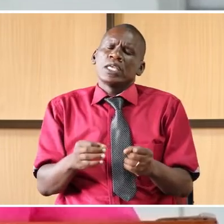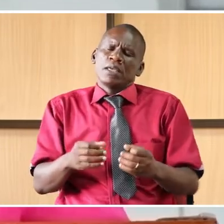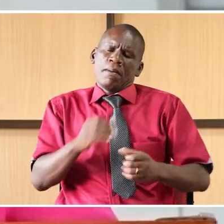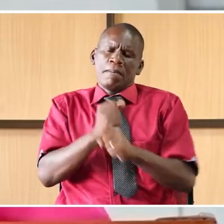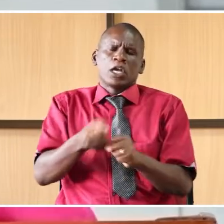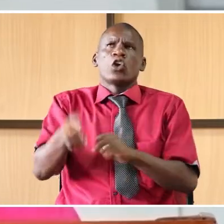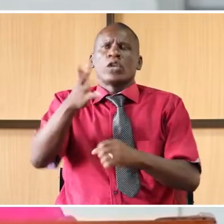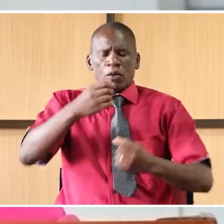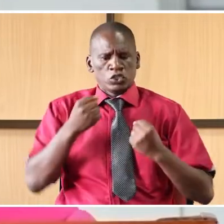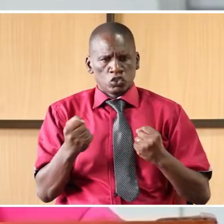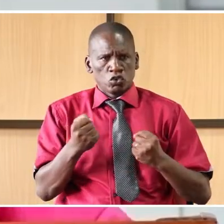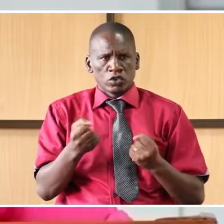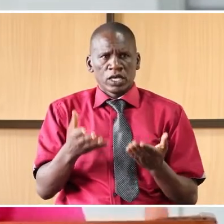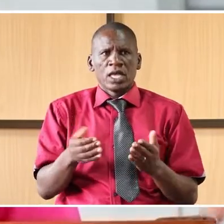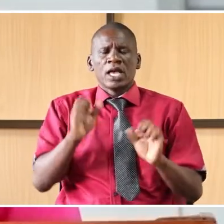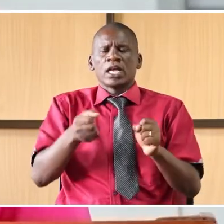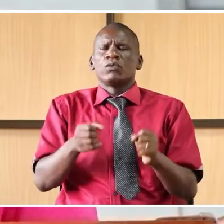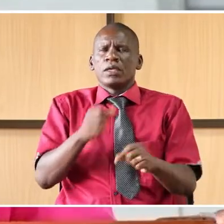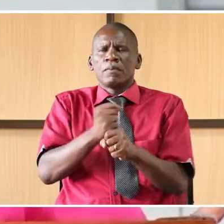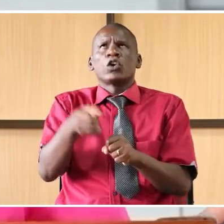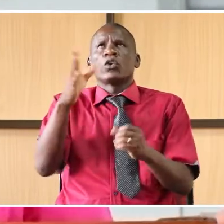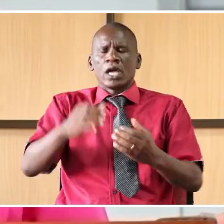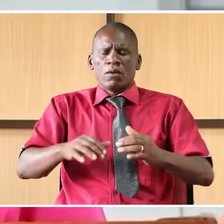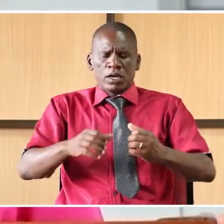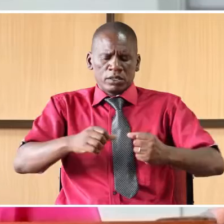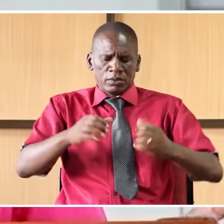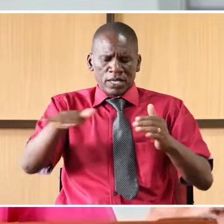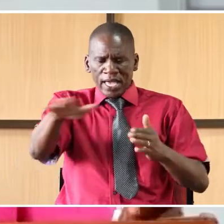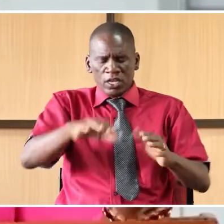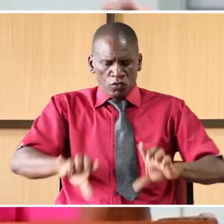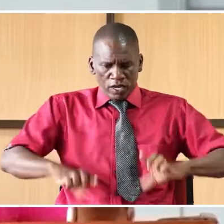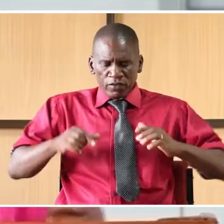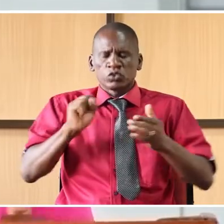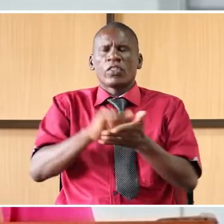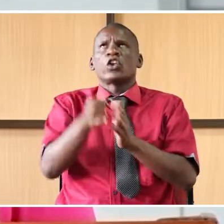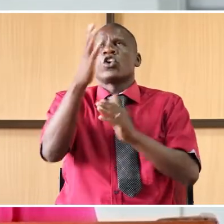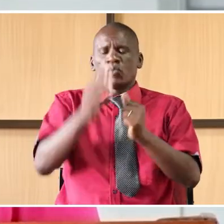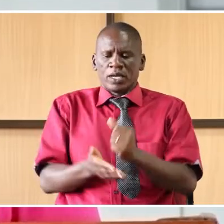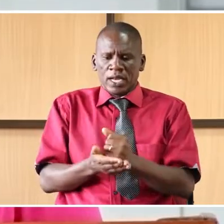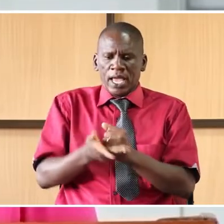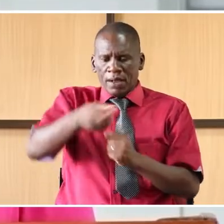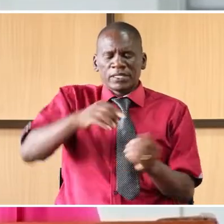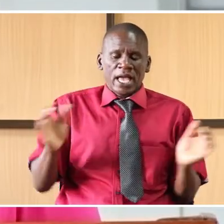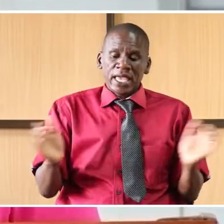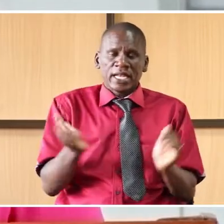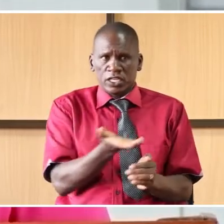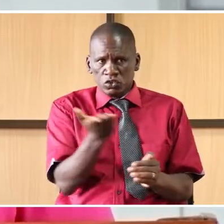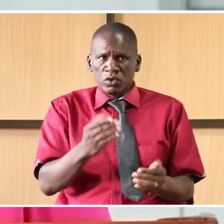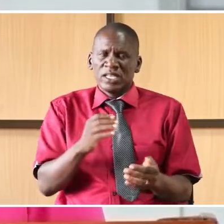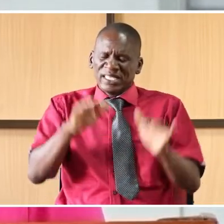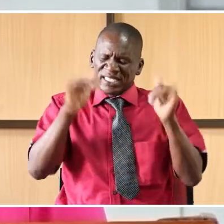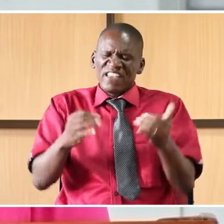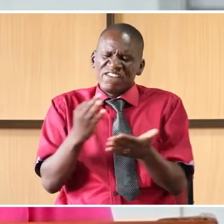him our stronghold? Can we make him our place of stay so that he can help us? Let me encourage you.